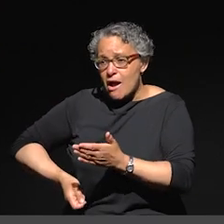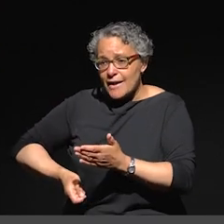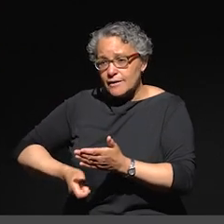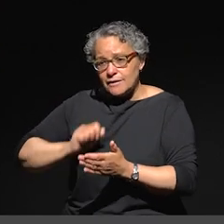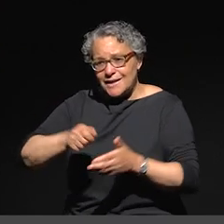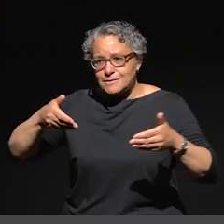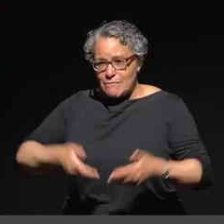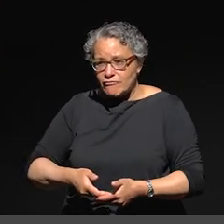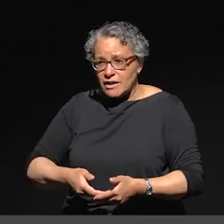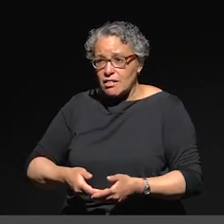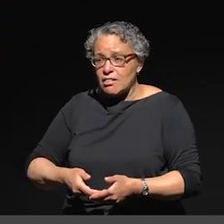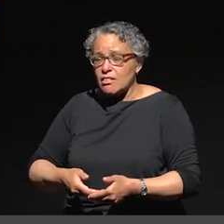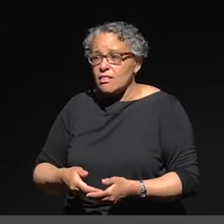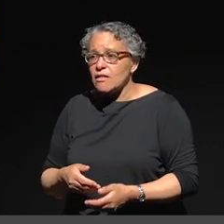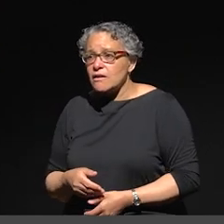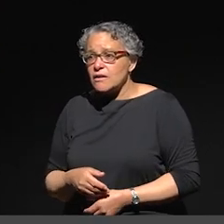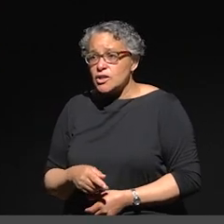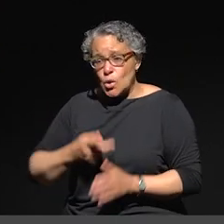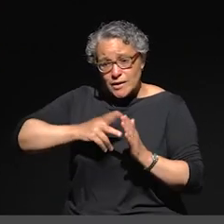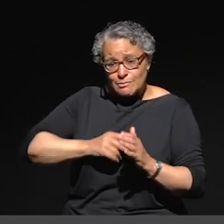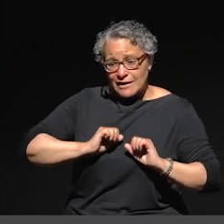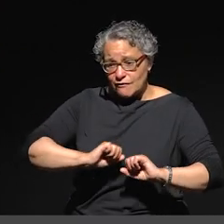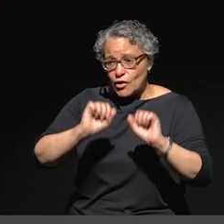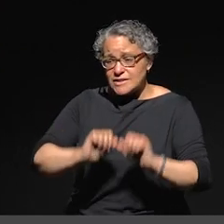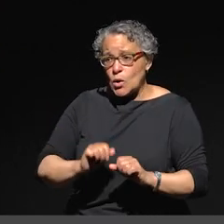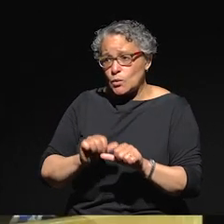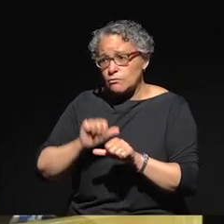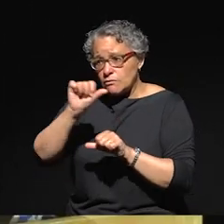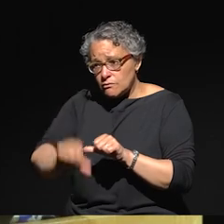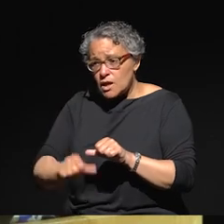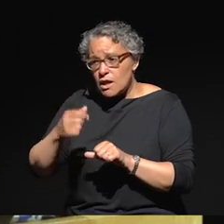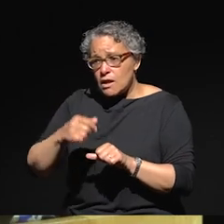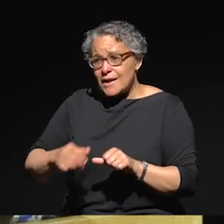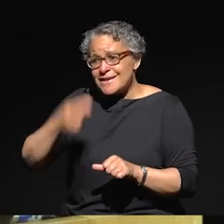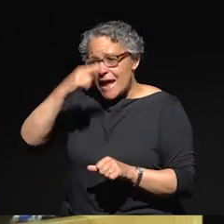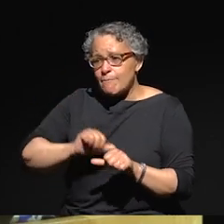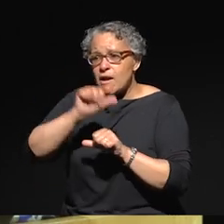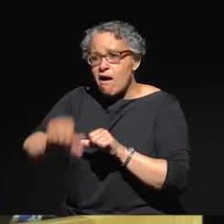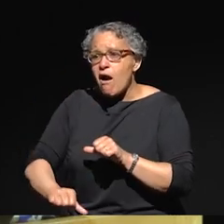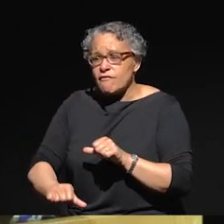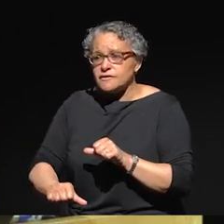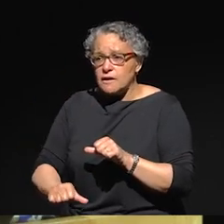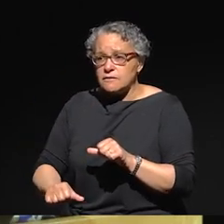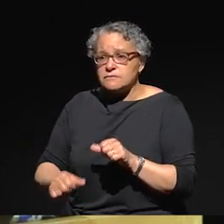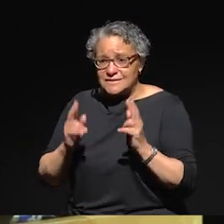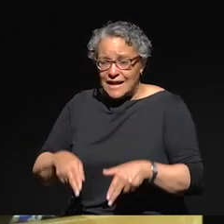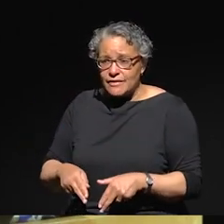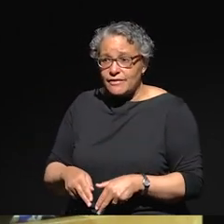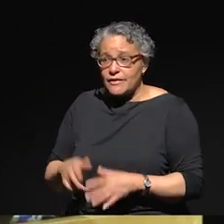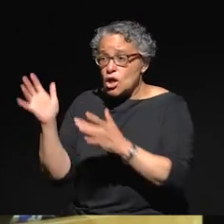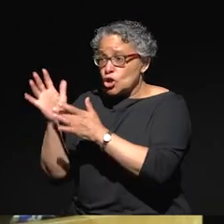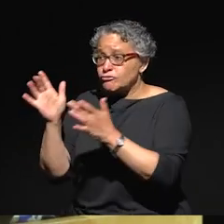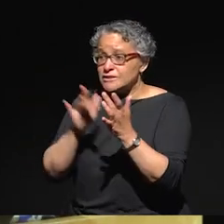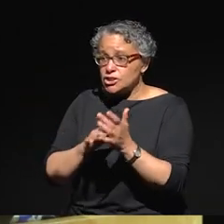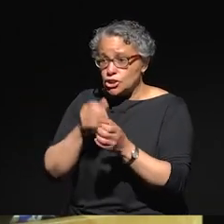maintaining it for years. So he was planning for his posthumous reputation. The Pantheon was not a site of burial at this time. It was a Christian church. It